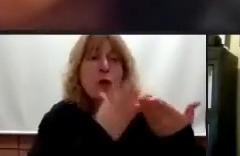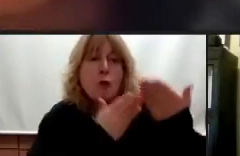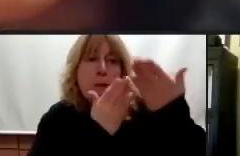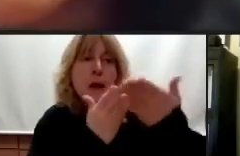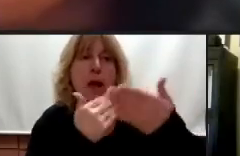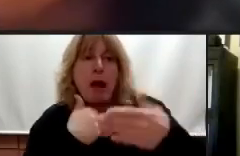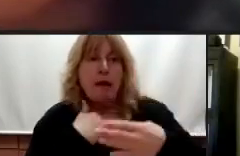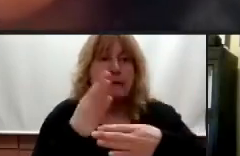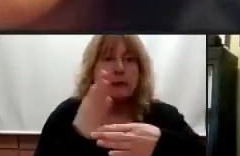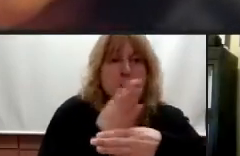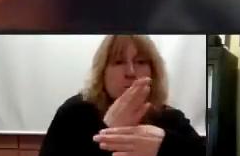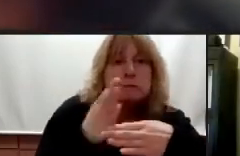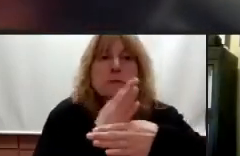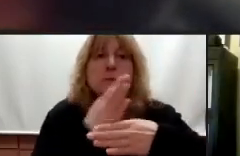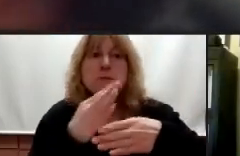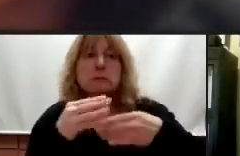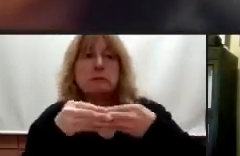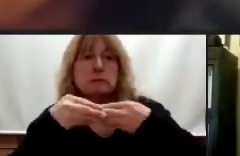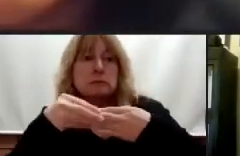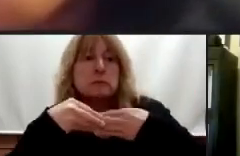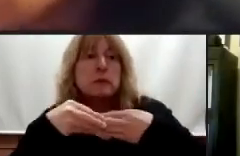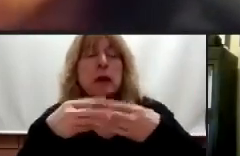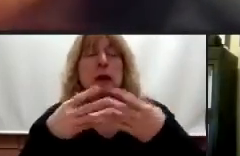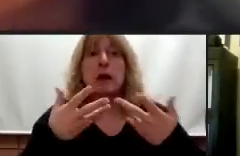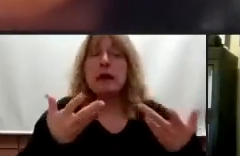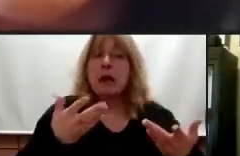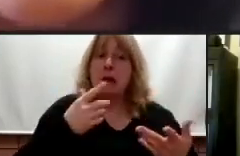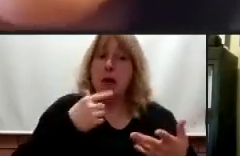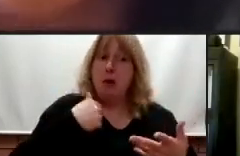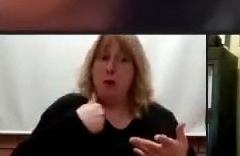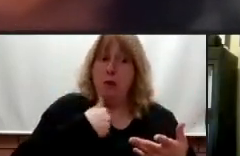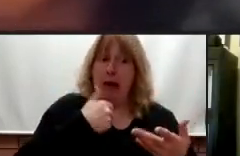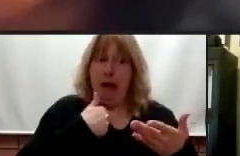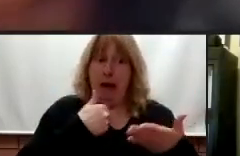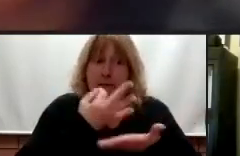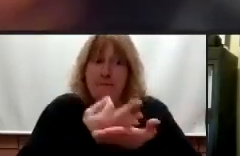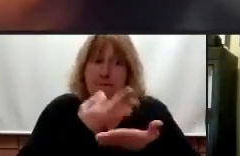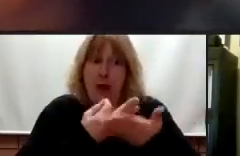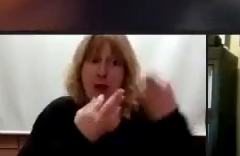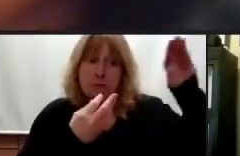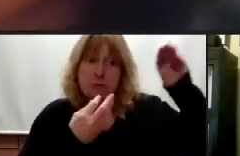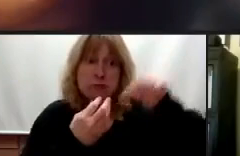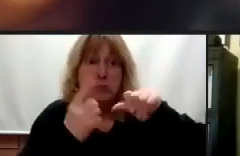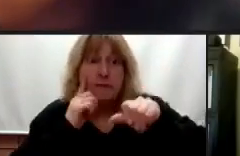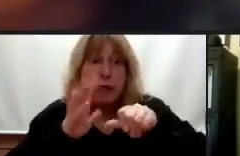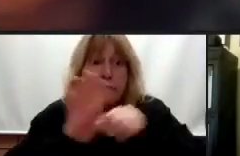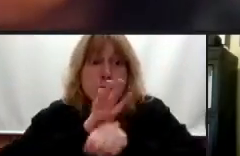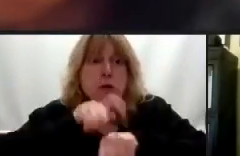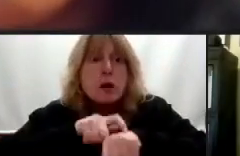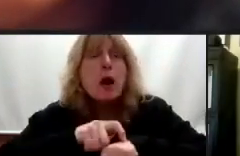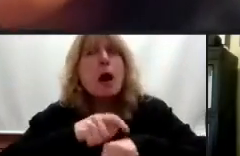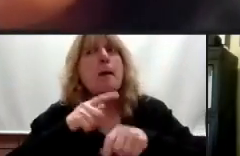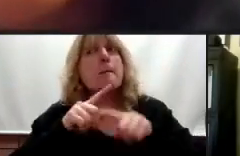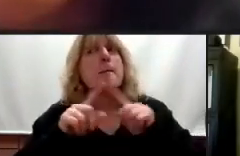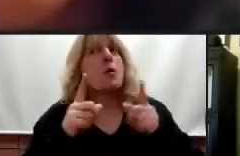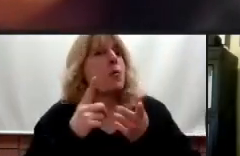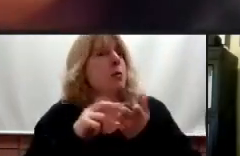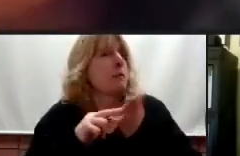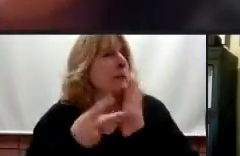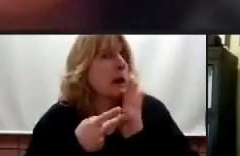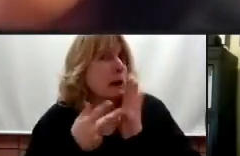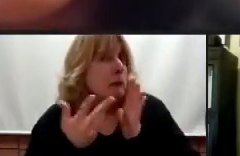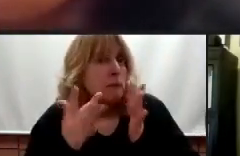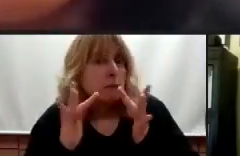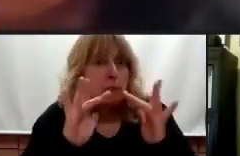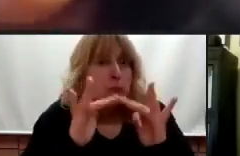in terms of, again, how are we funded for full time and what does it look like for full time, we do believe that we would still maintain